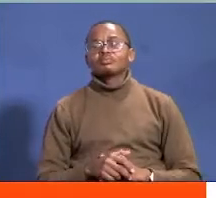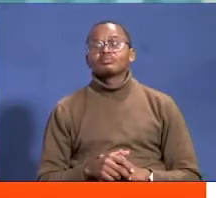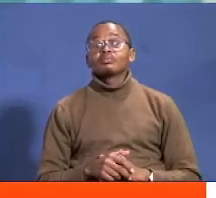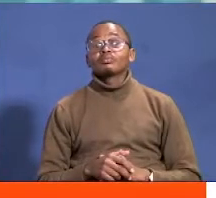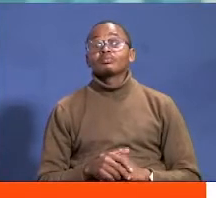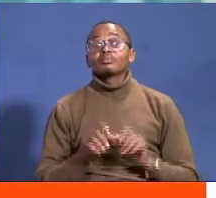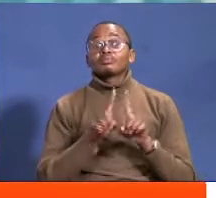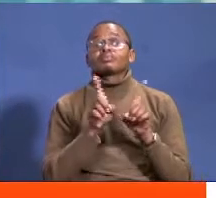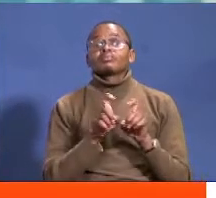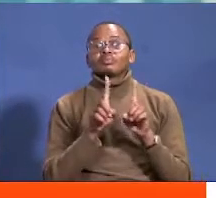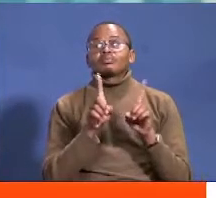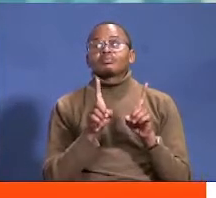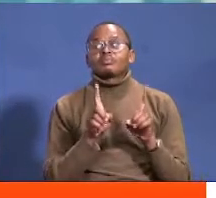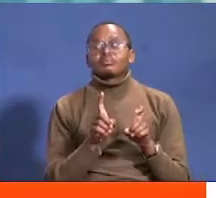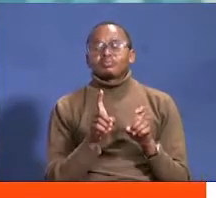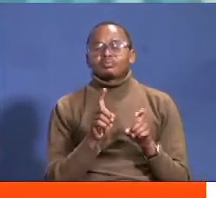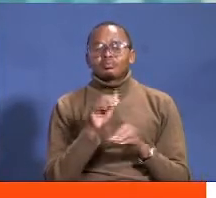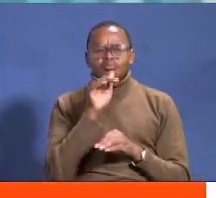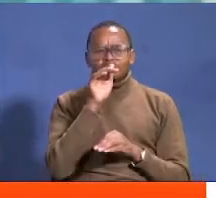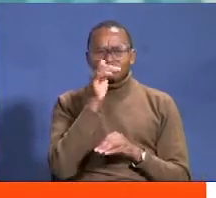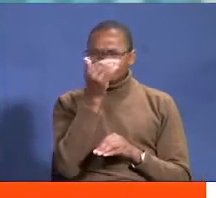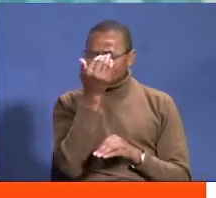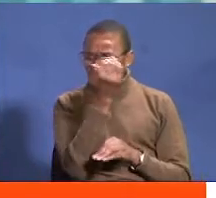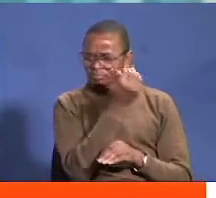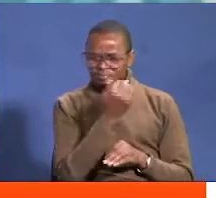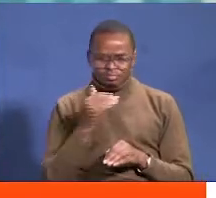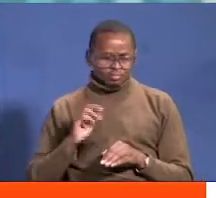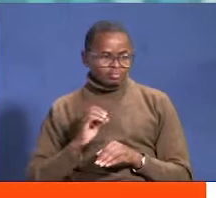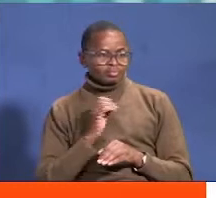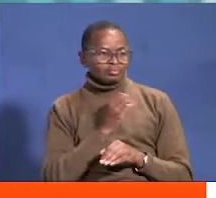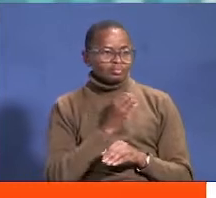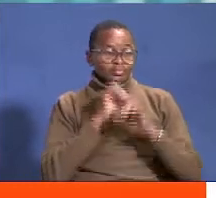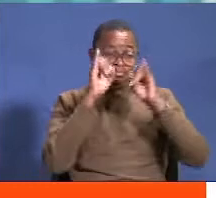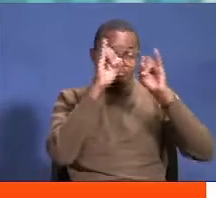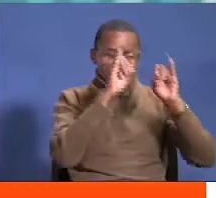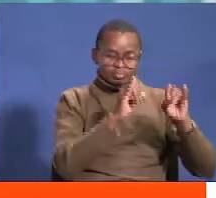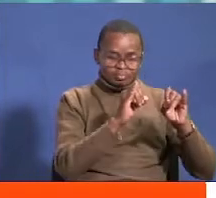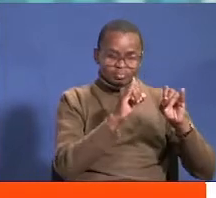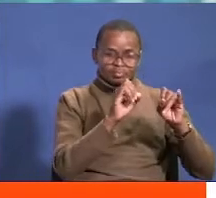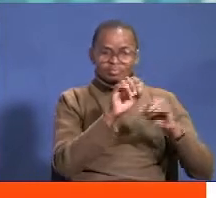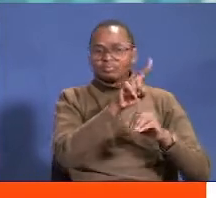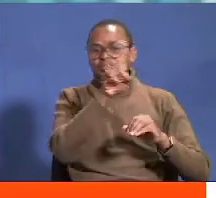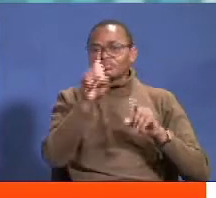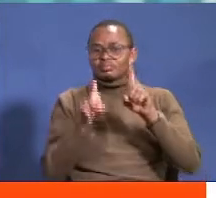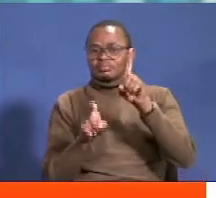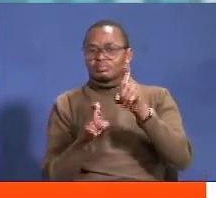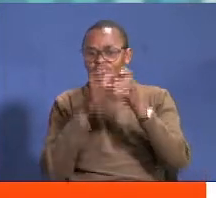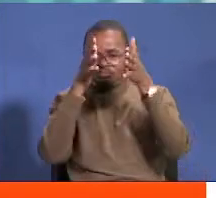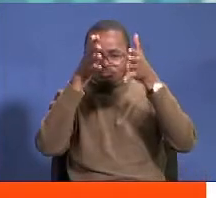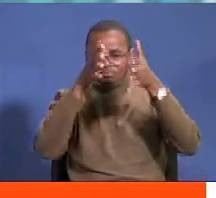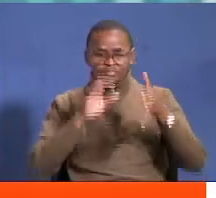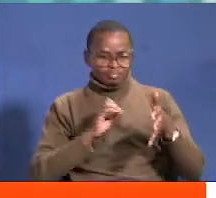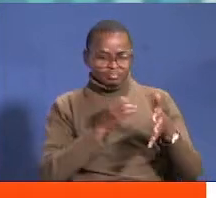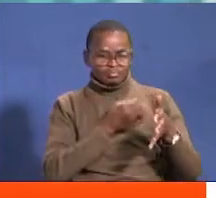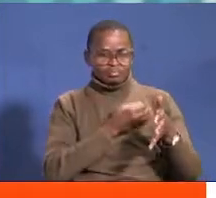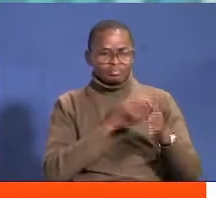it's a question of yes, though. We should ask ourselves. It's a question of an individual. It's a question of morality. How somebody